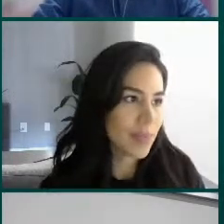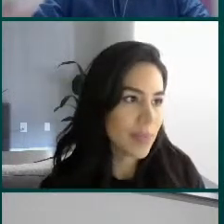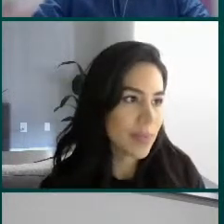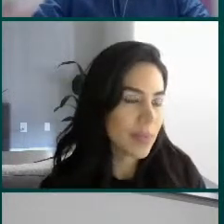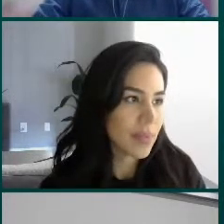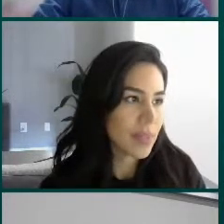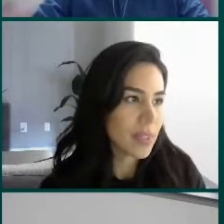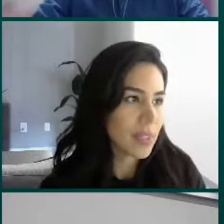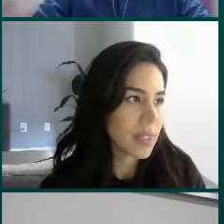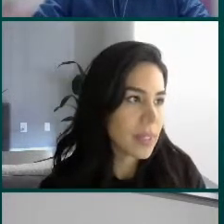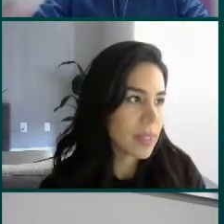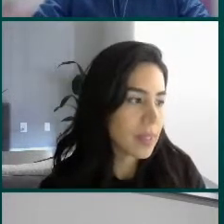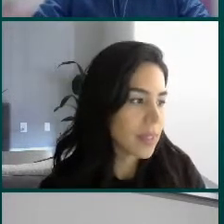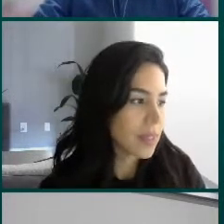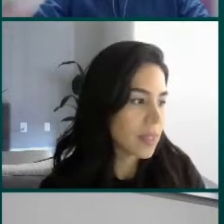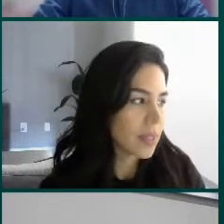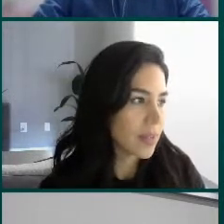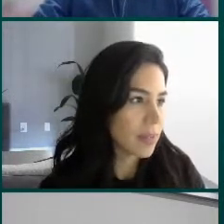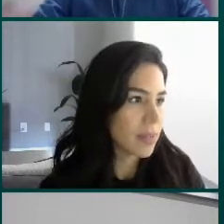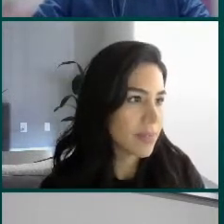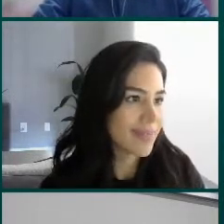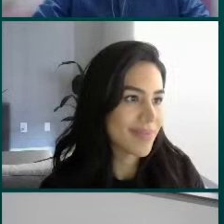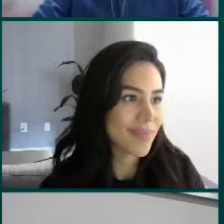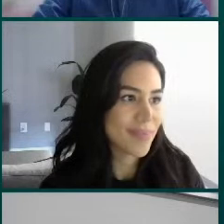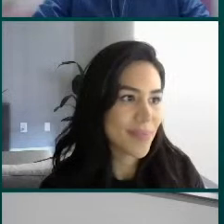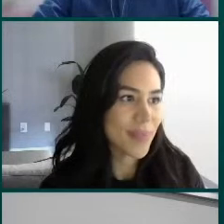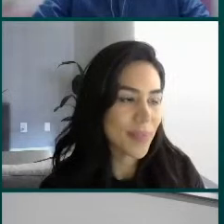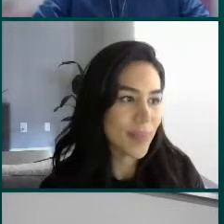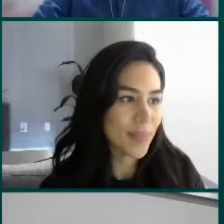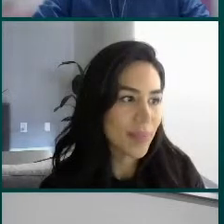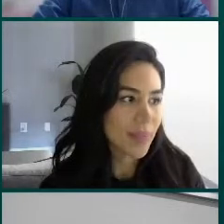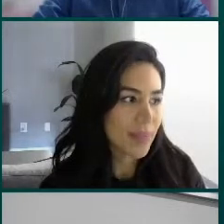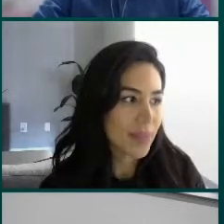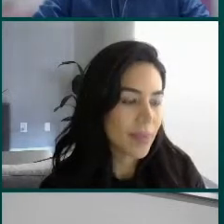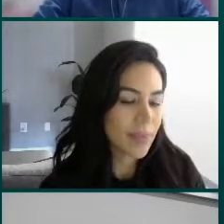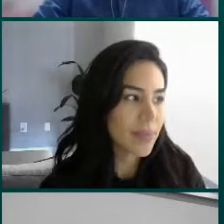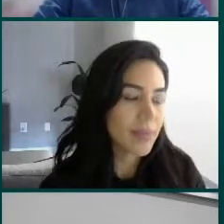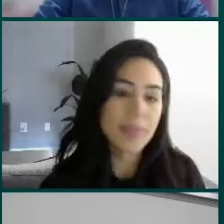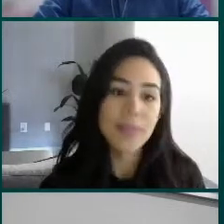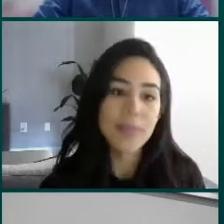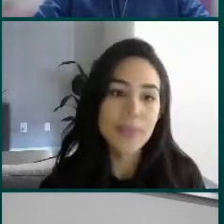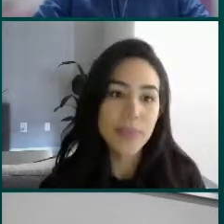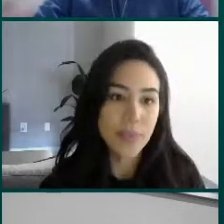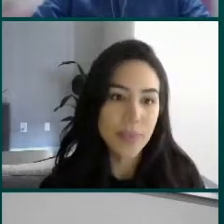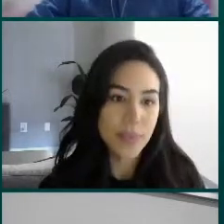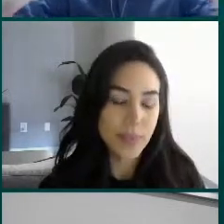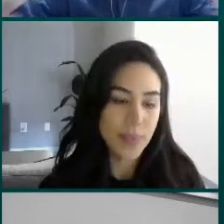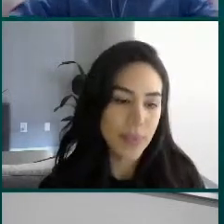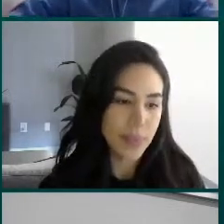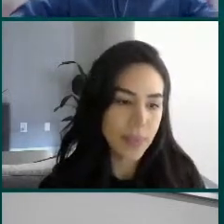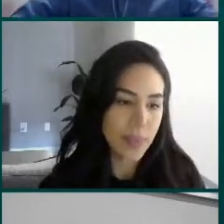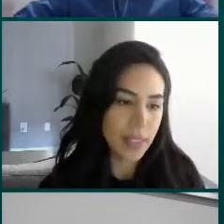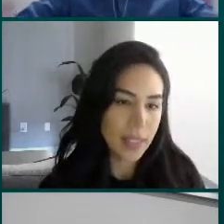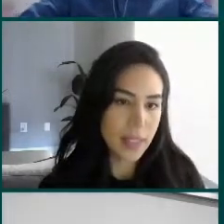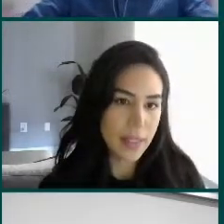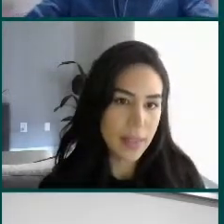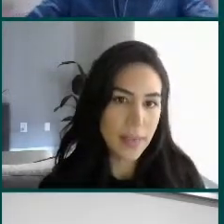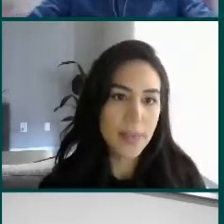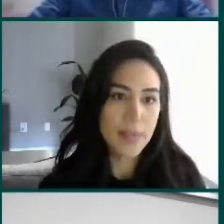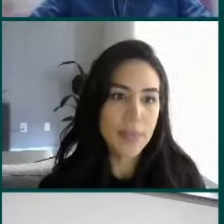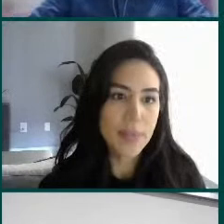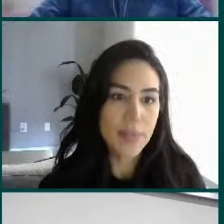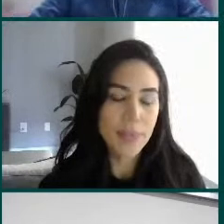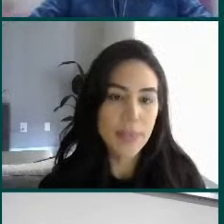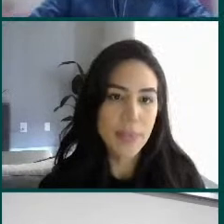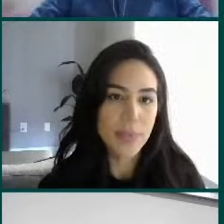introduce you to Charlotte Lawler. She is the Renewable Aviation Commercial Manager at Nest. She